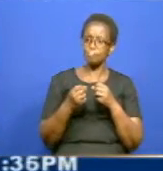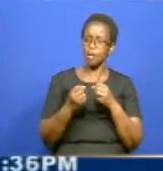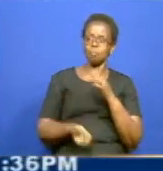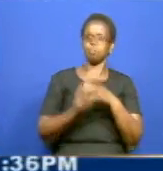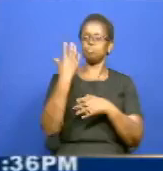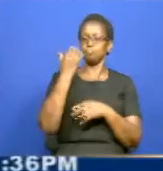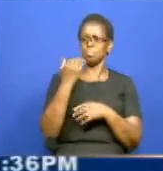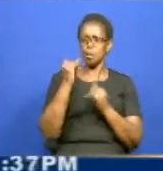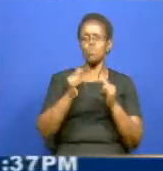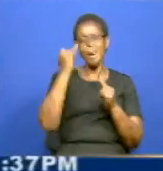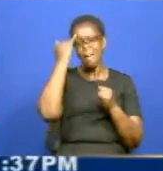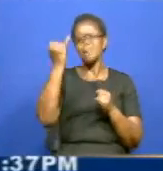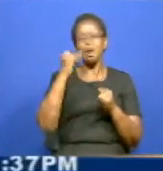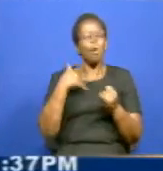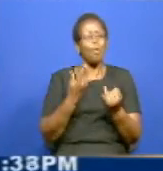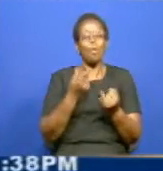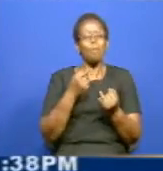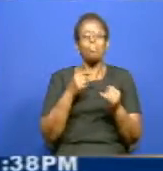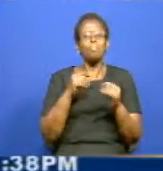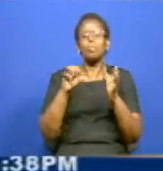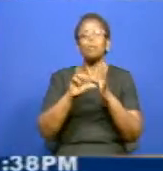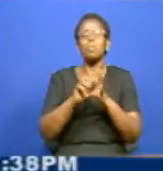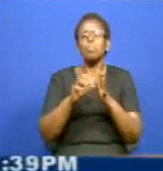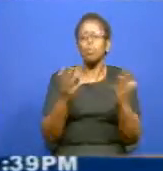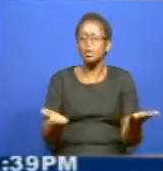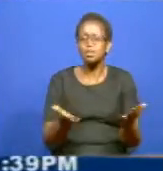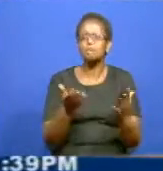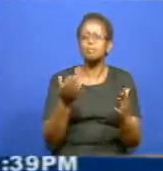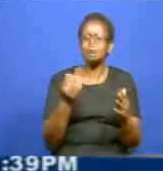problem? Thank you, Mr. Speaker.